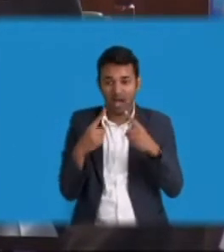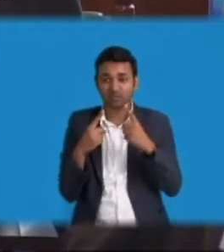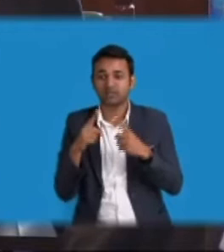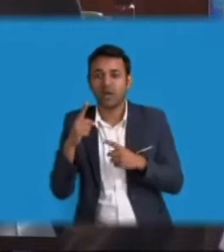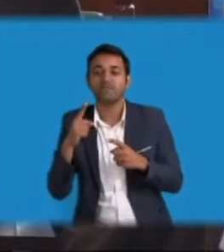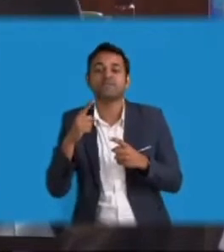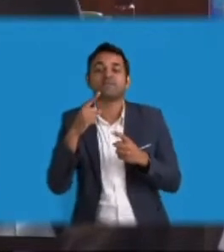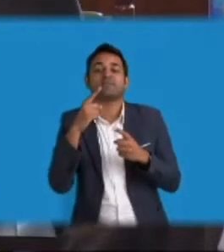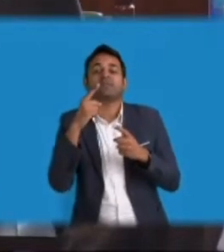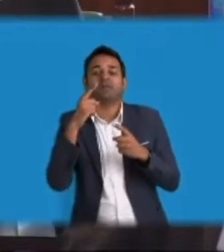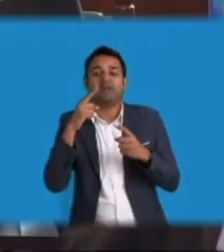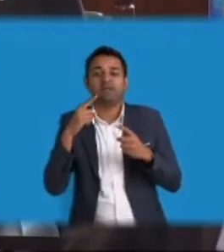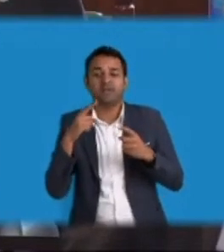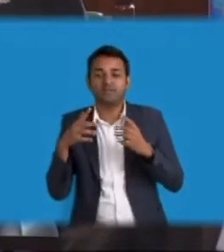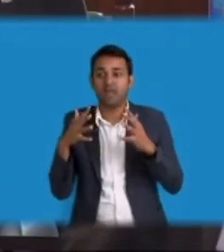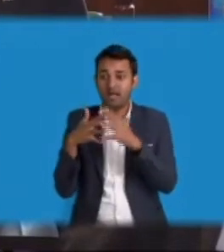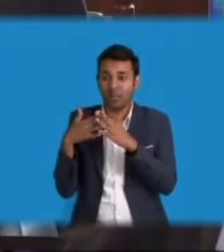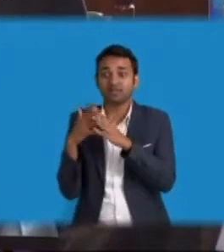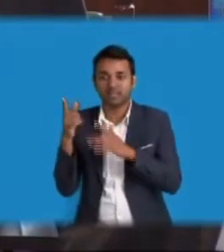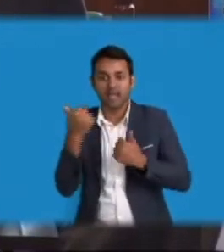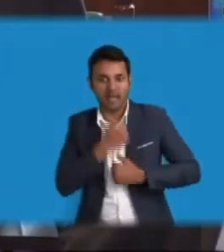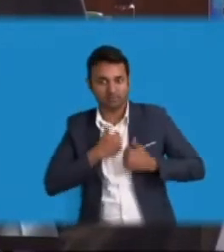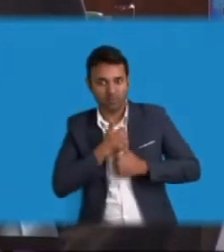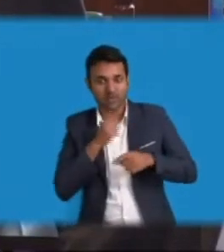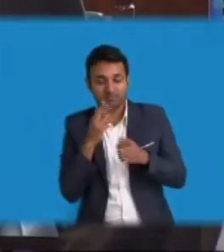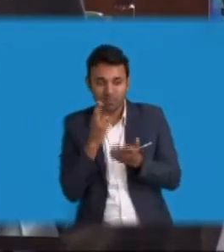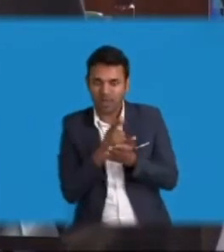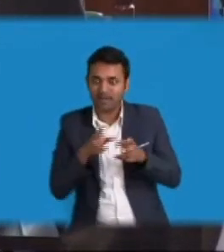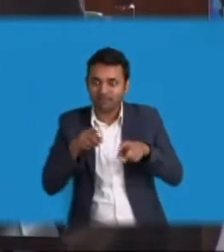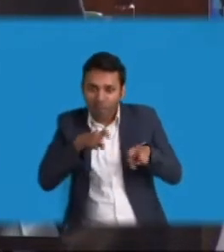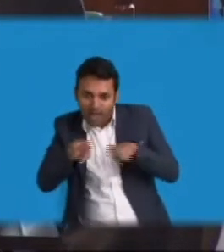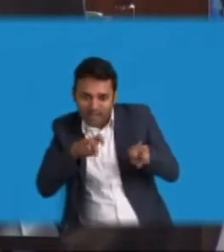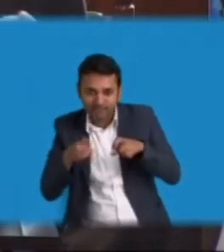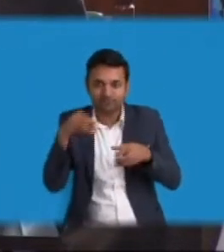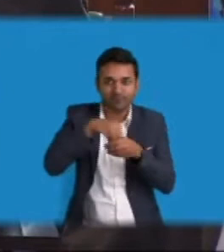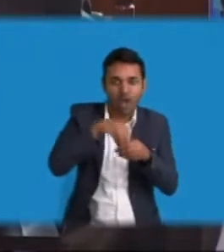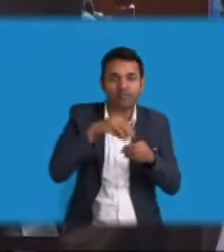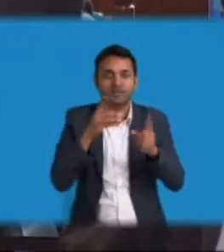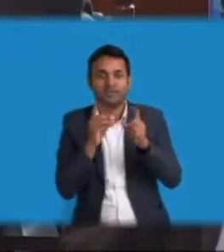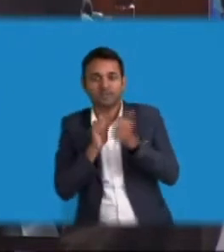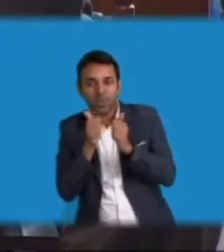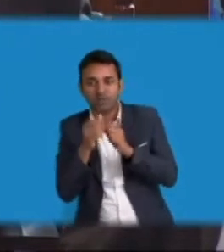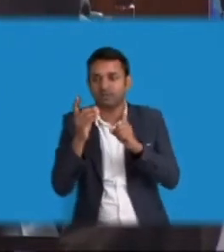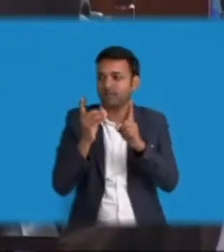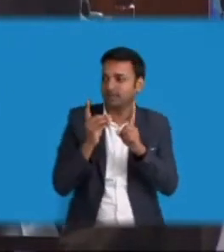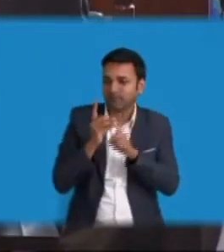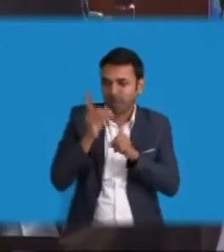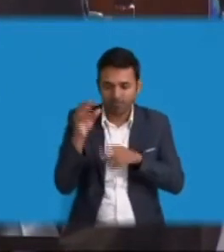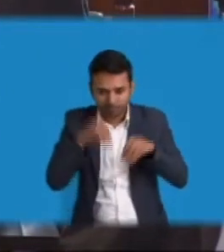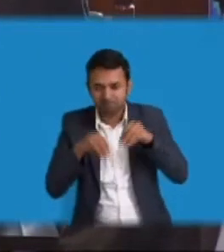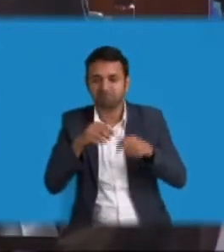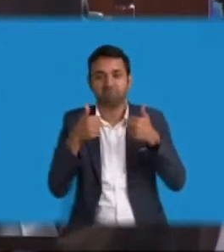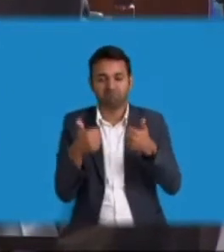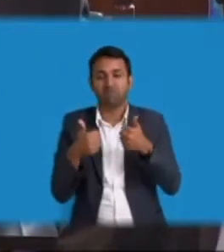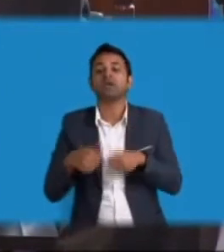better athletic facilities and contribute to the sports development. Lautoka City Council also entered into the